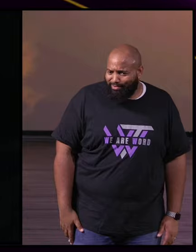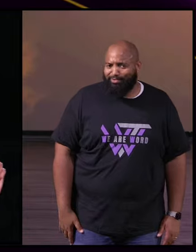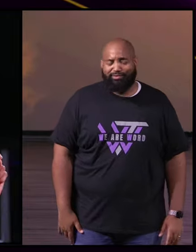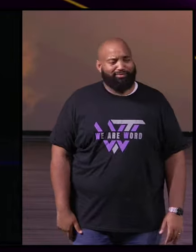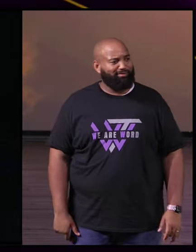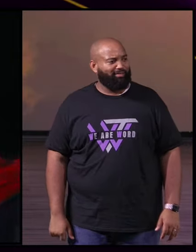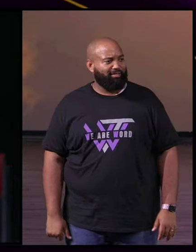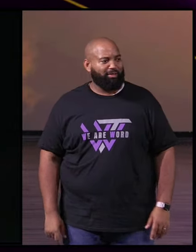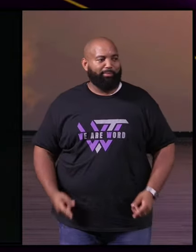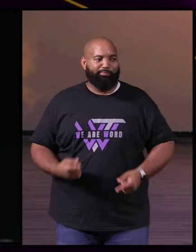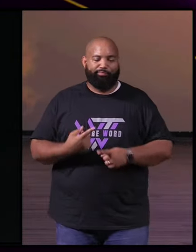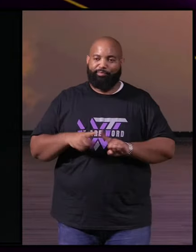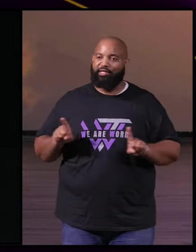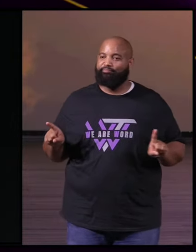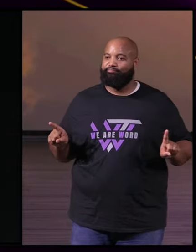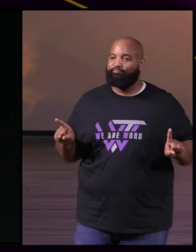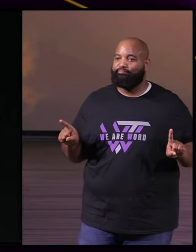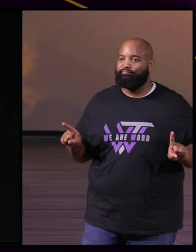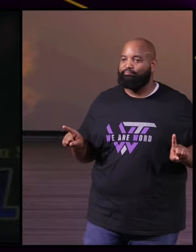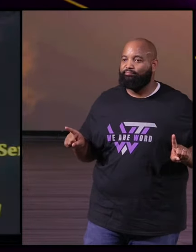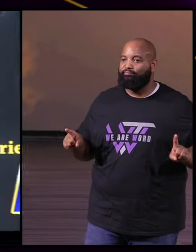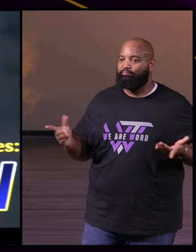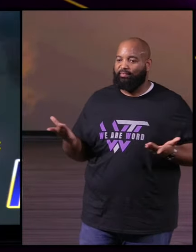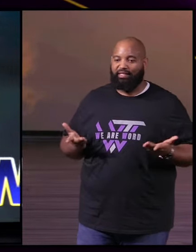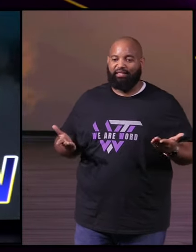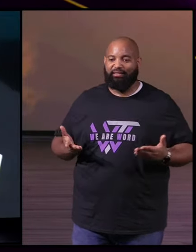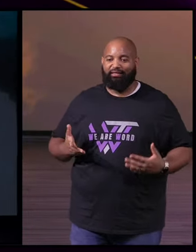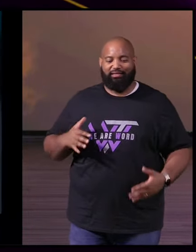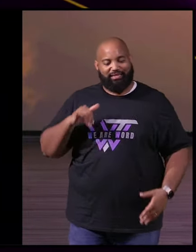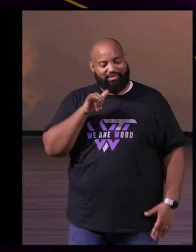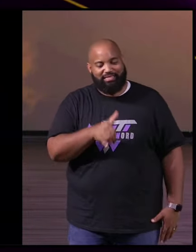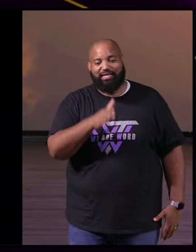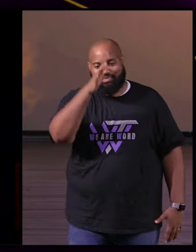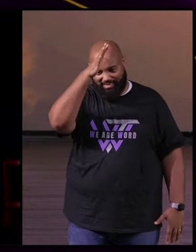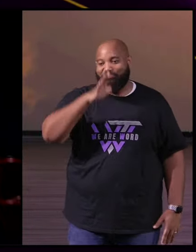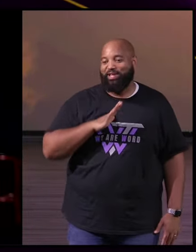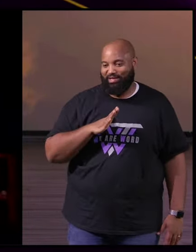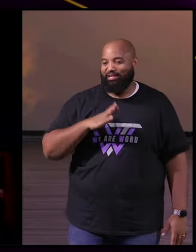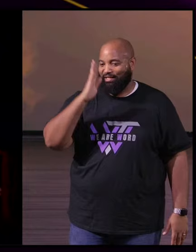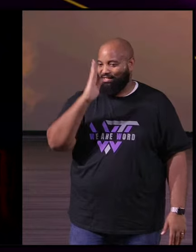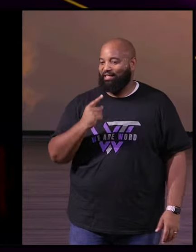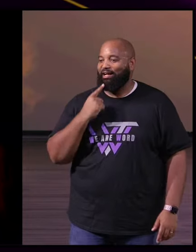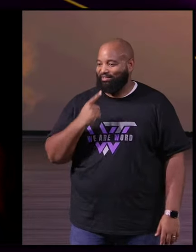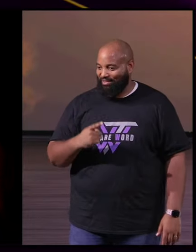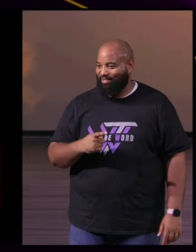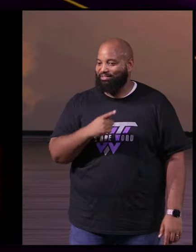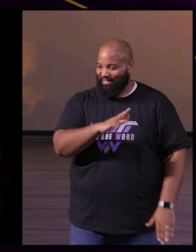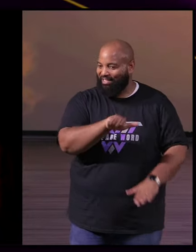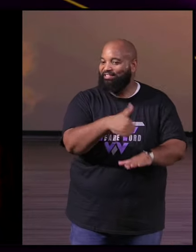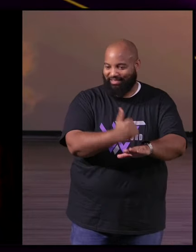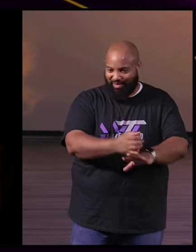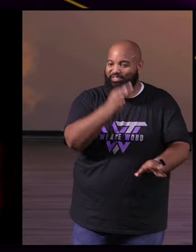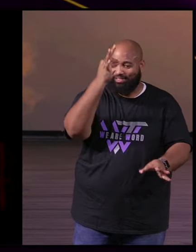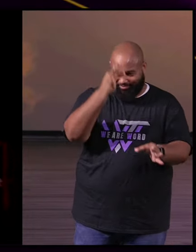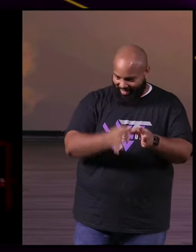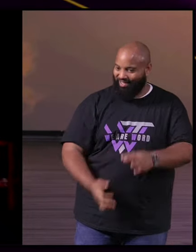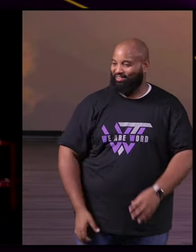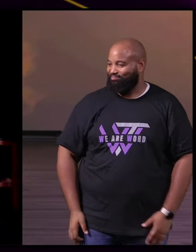And yet, this is our father of faith. I'm gonna keep